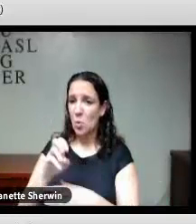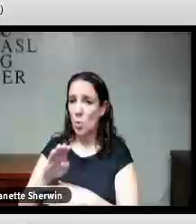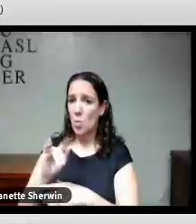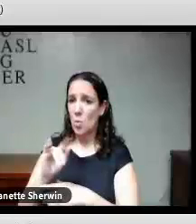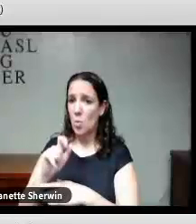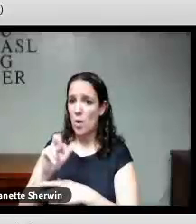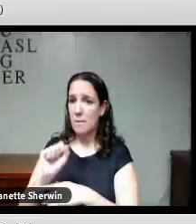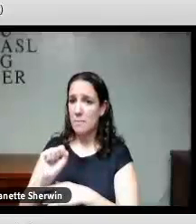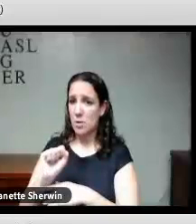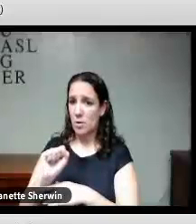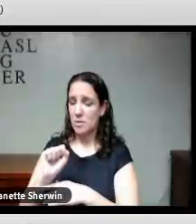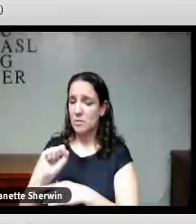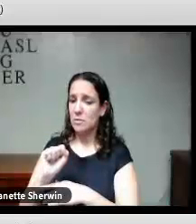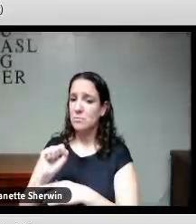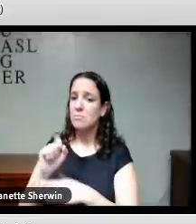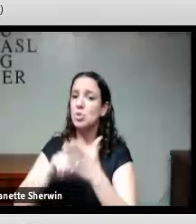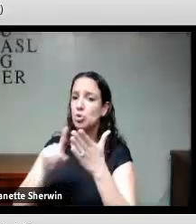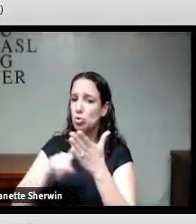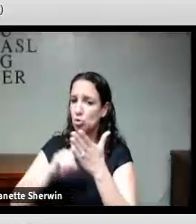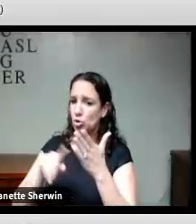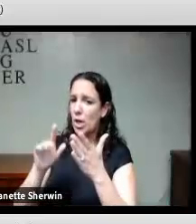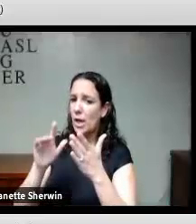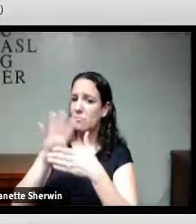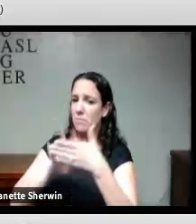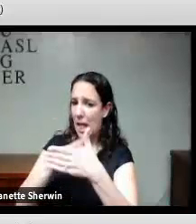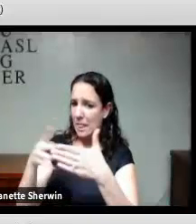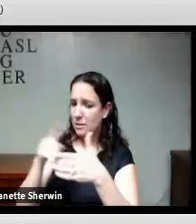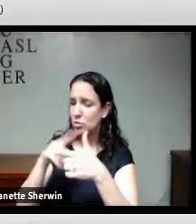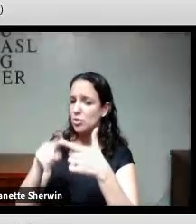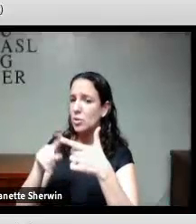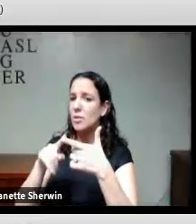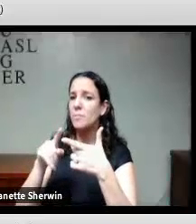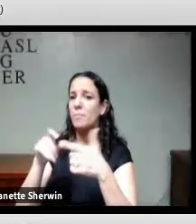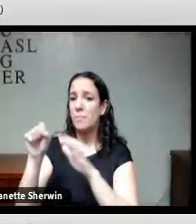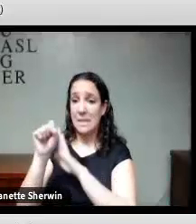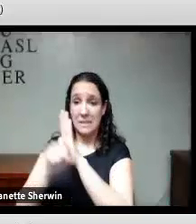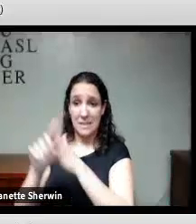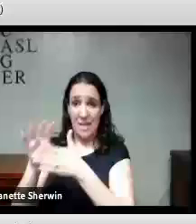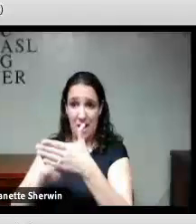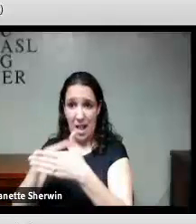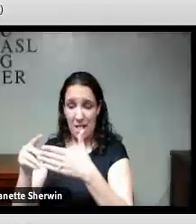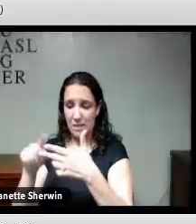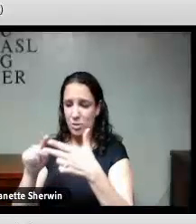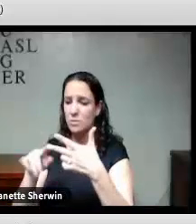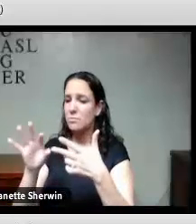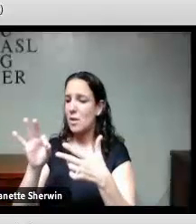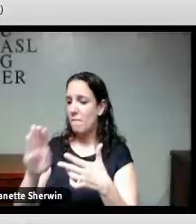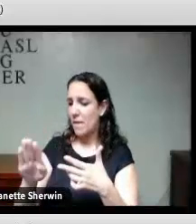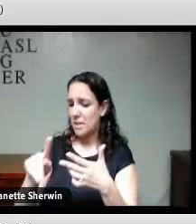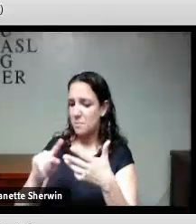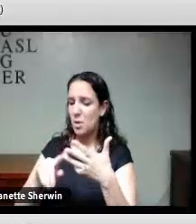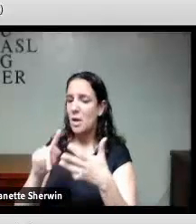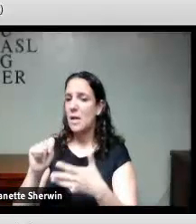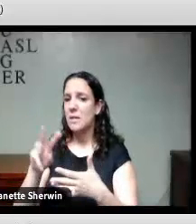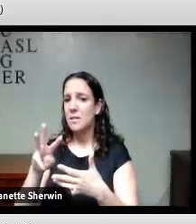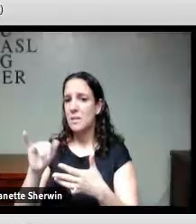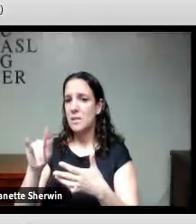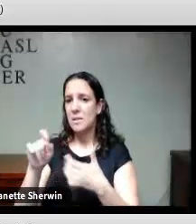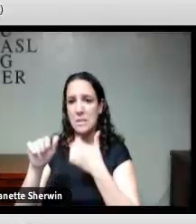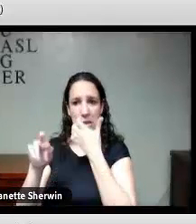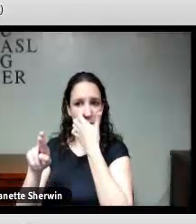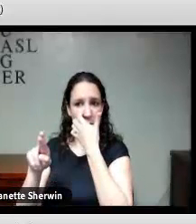to keep checking our CE calendar on our website, the Florida Statewide Calendar, our Facebook page, follow us on Twitter, or look for your message